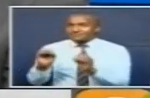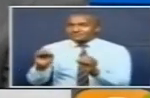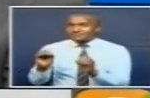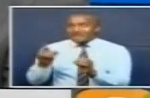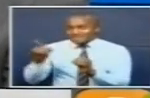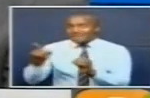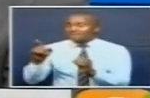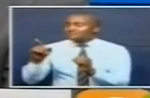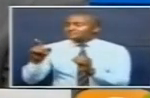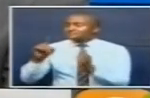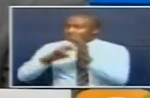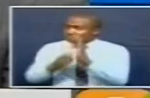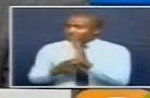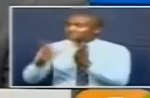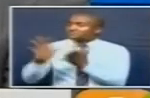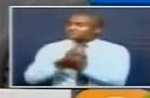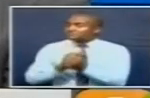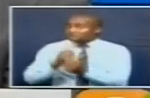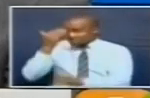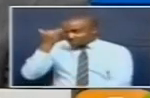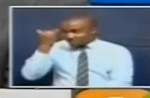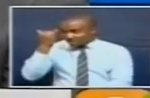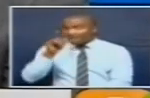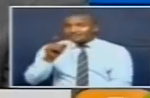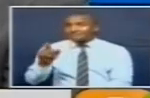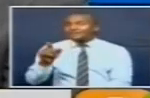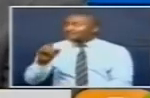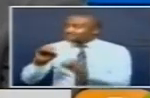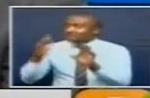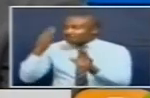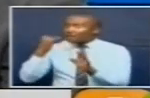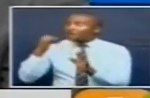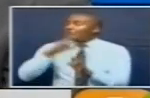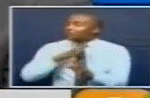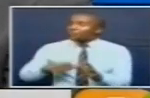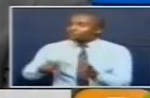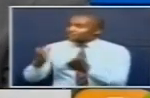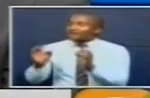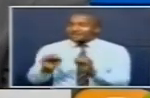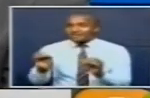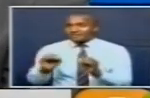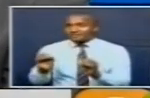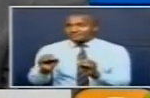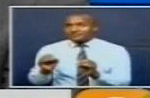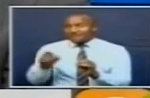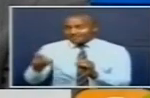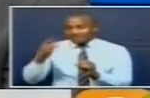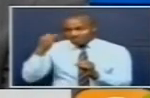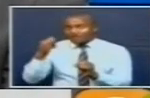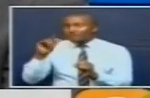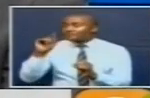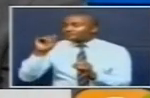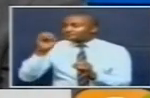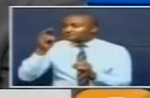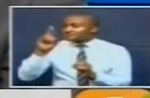was terminated, if you read the judgment, it was the fact that there was no commission in place at that particular time. And that's why the tender, the contract